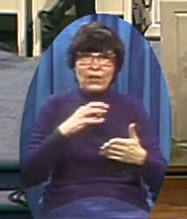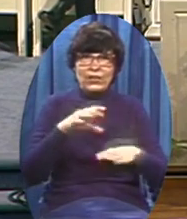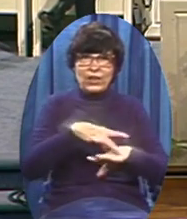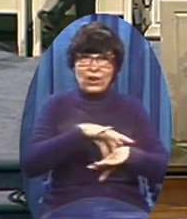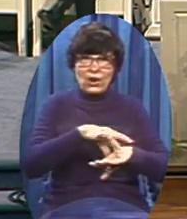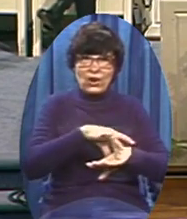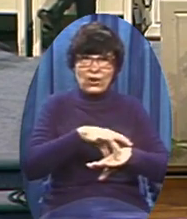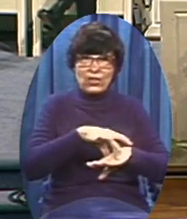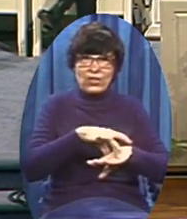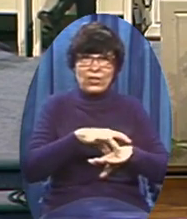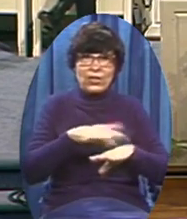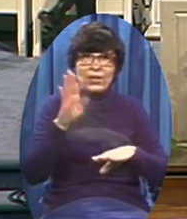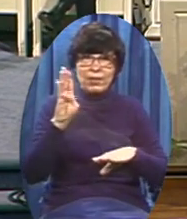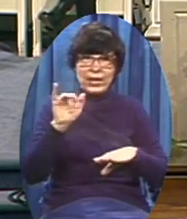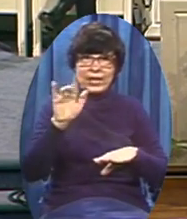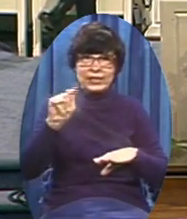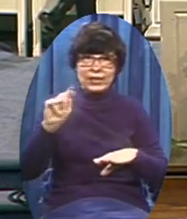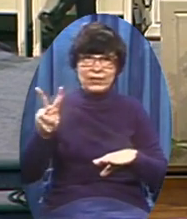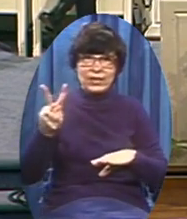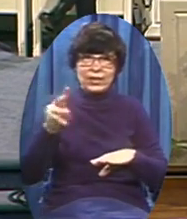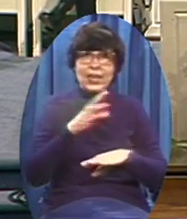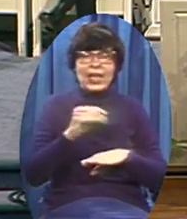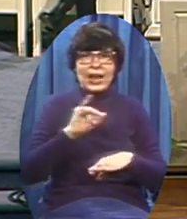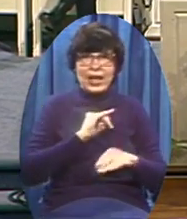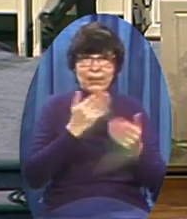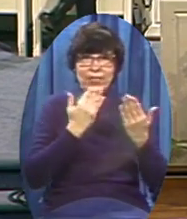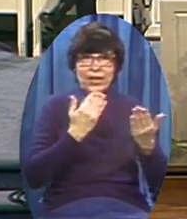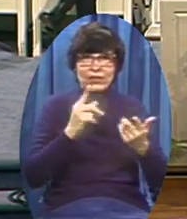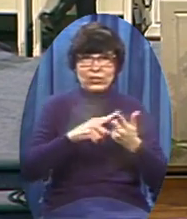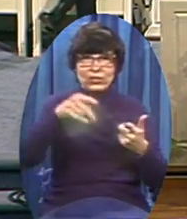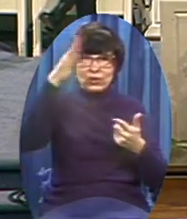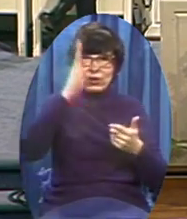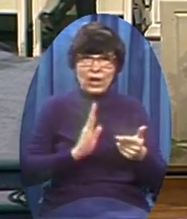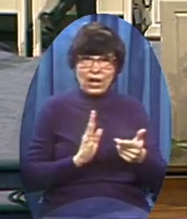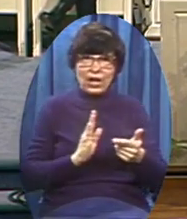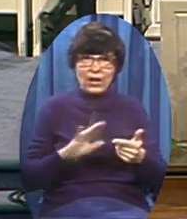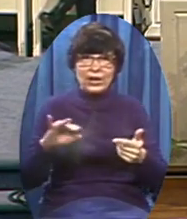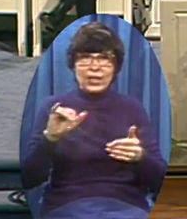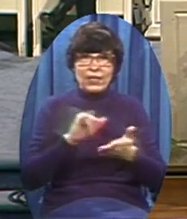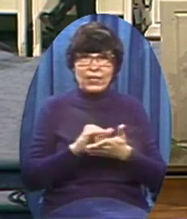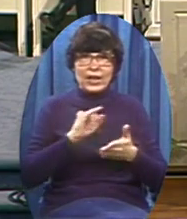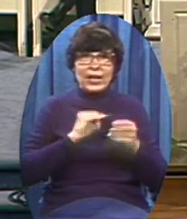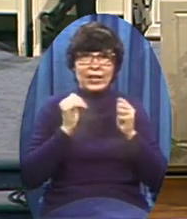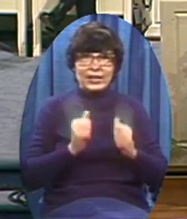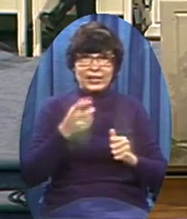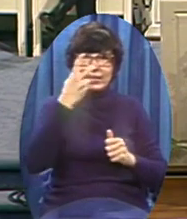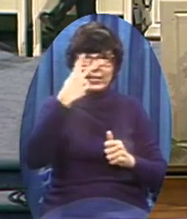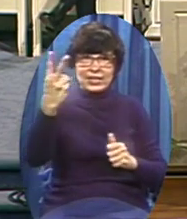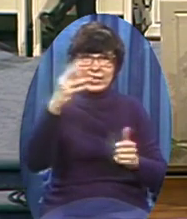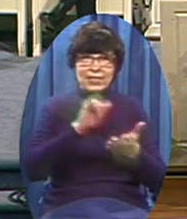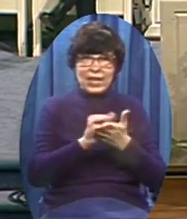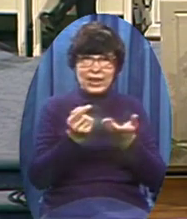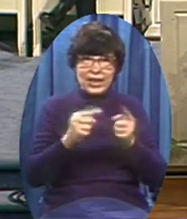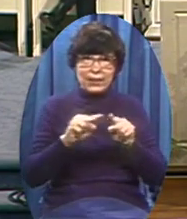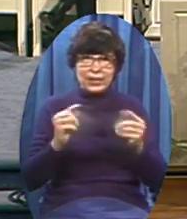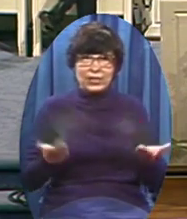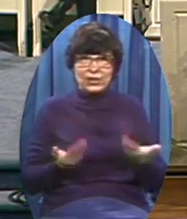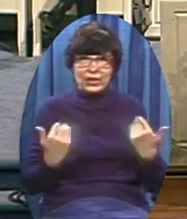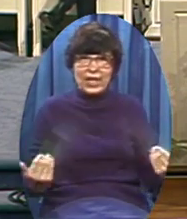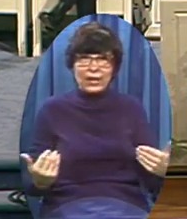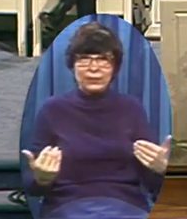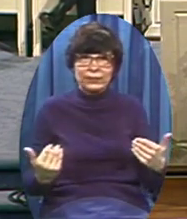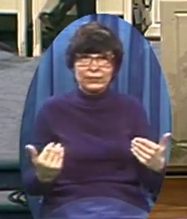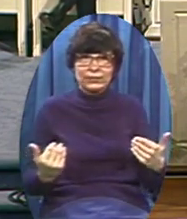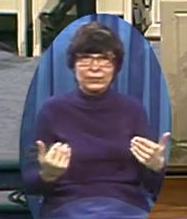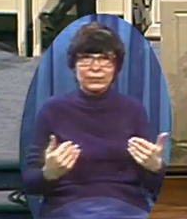Lord has allowed me to live to see that statement fulfilled. I don't guess Brother